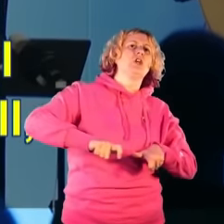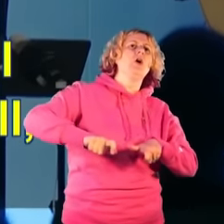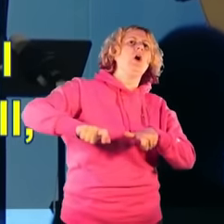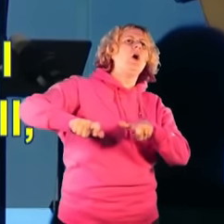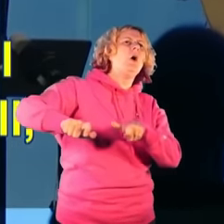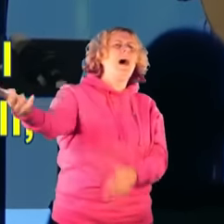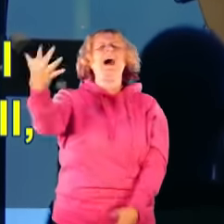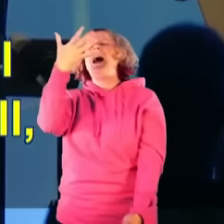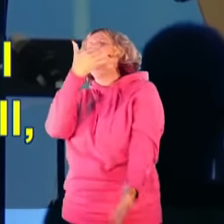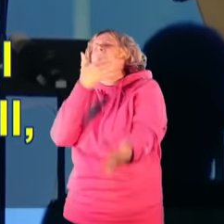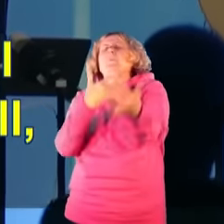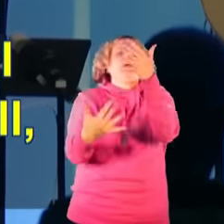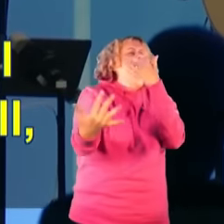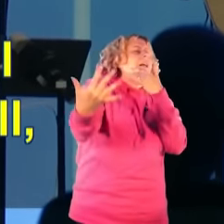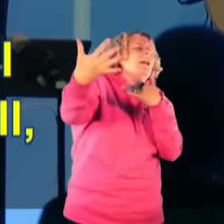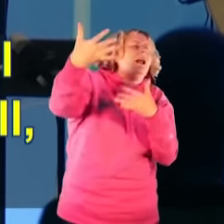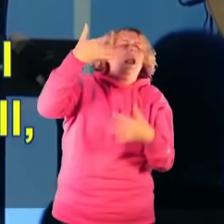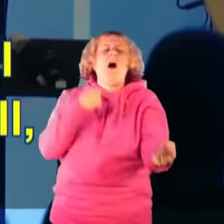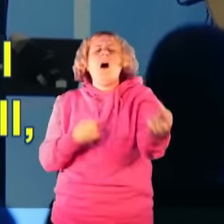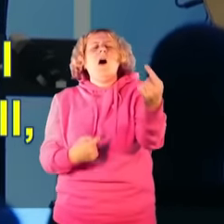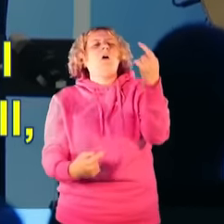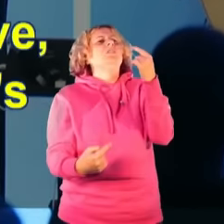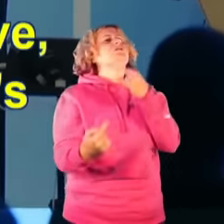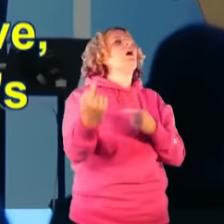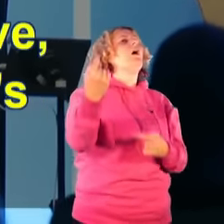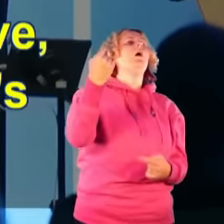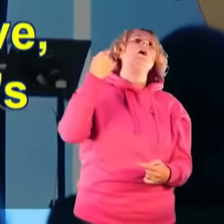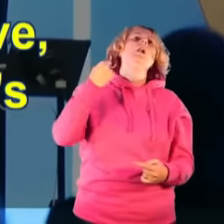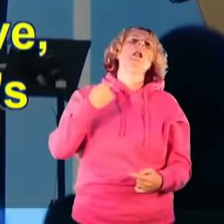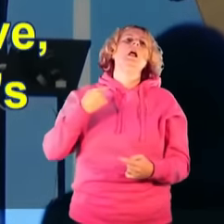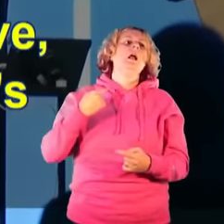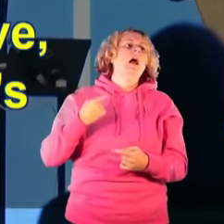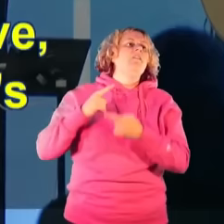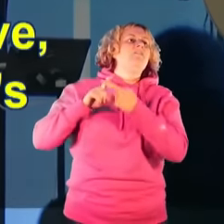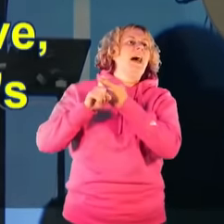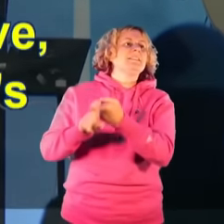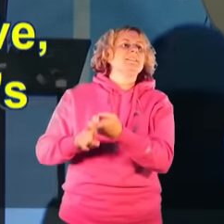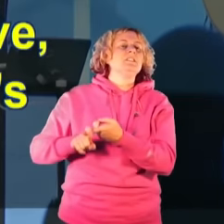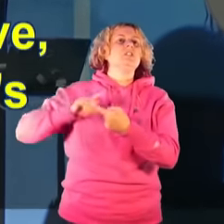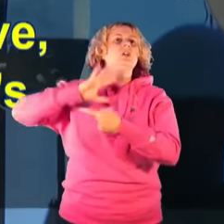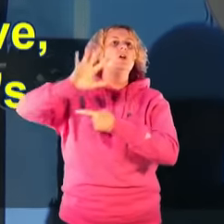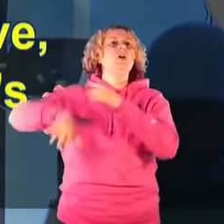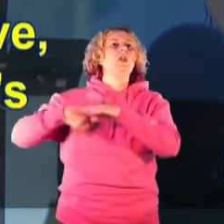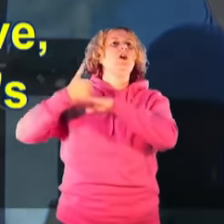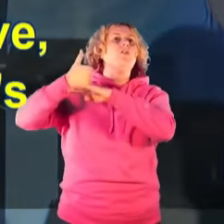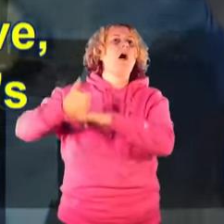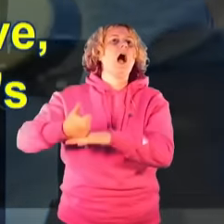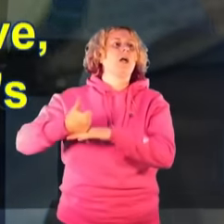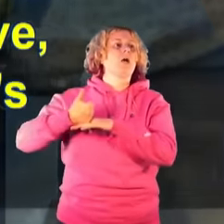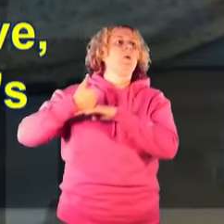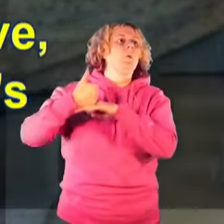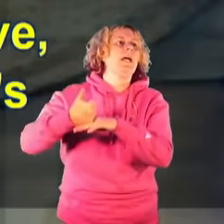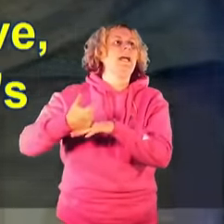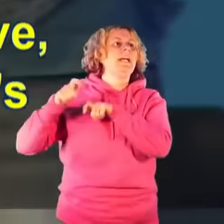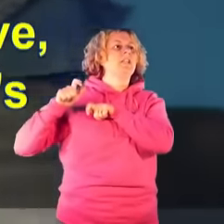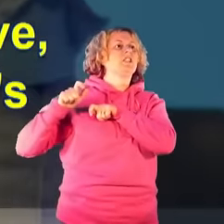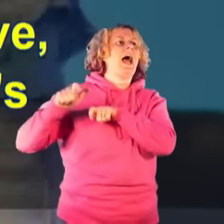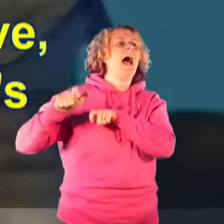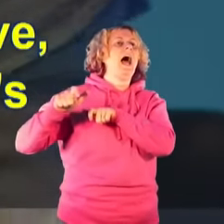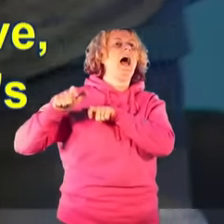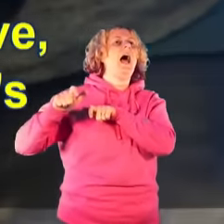steadfast and sure, while the billows roll, fast into the